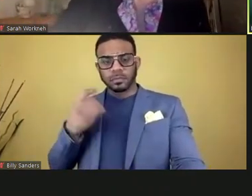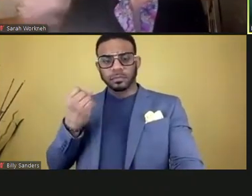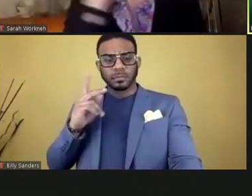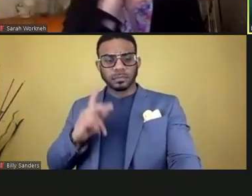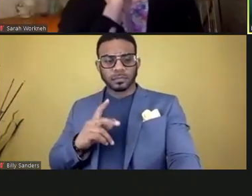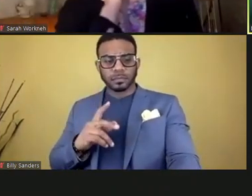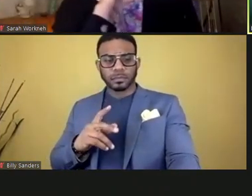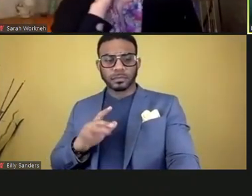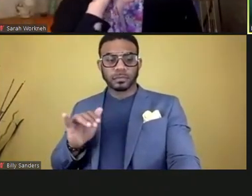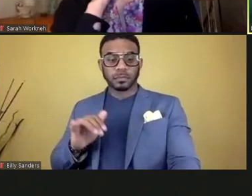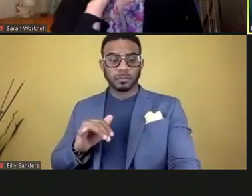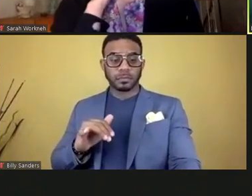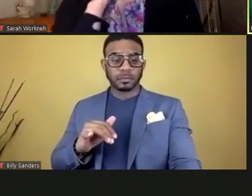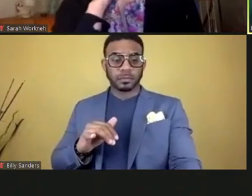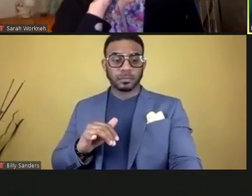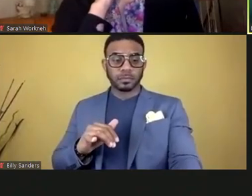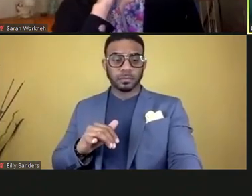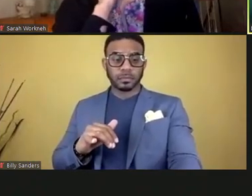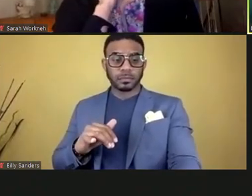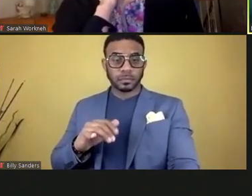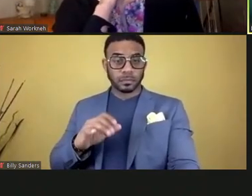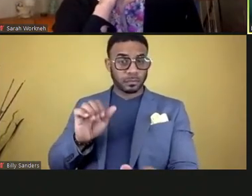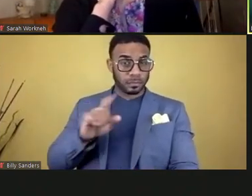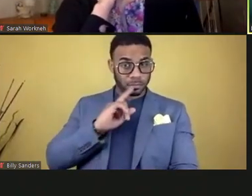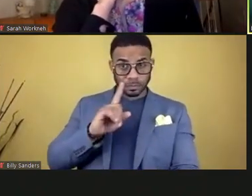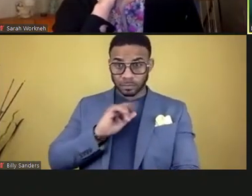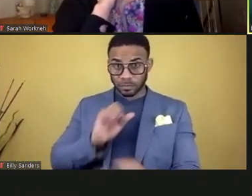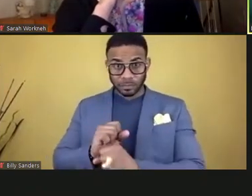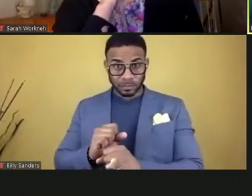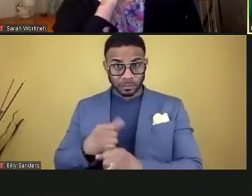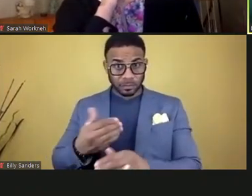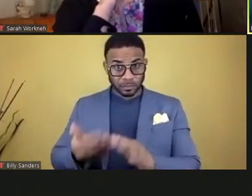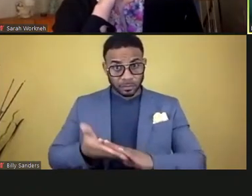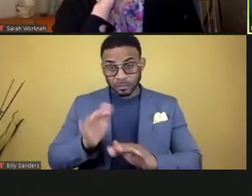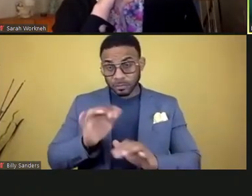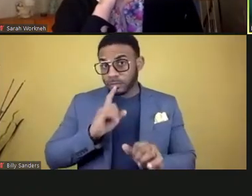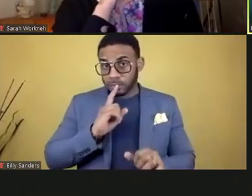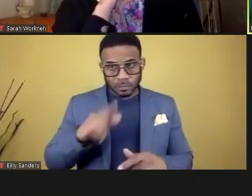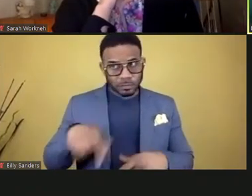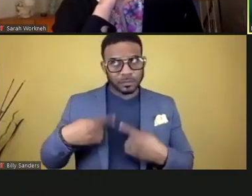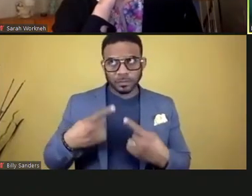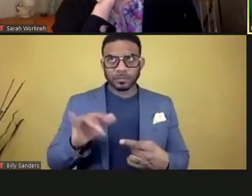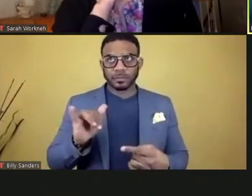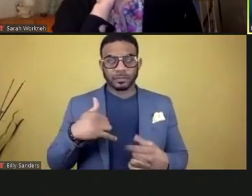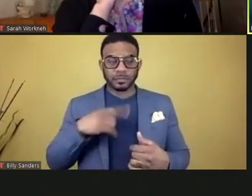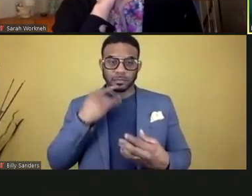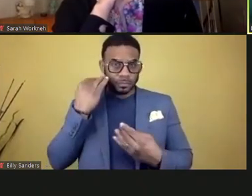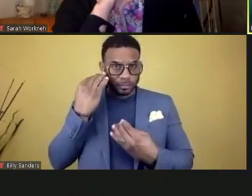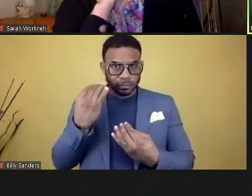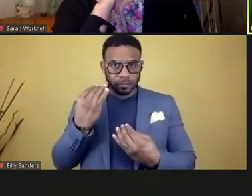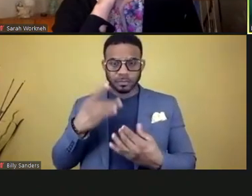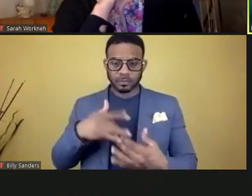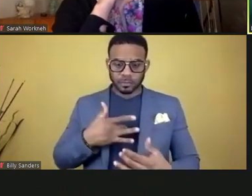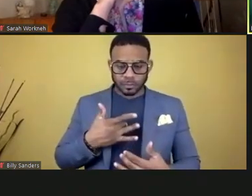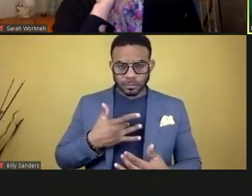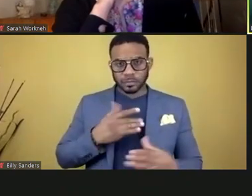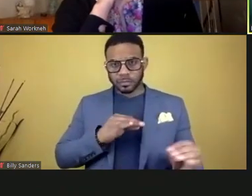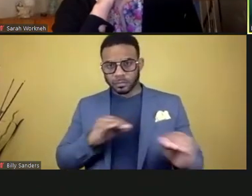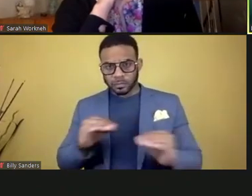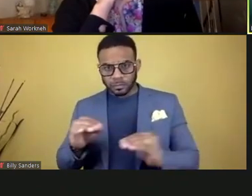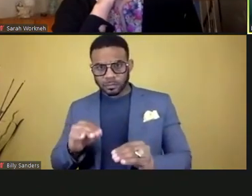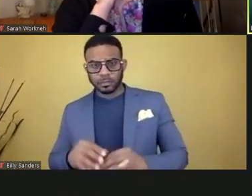folks, like could be like really generative, could be, as long as like we are thinking and feeling and